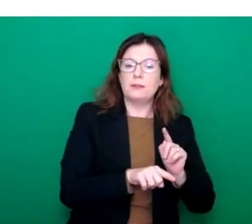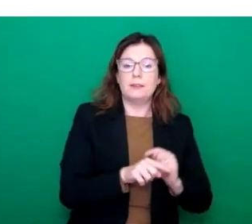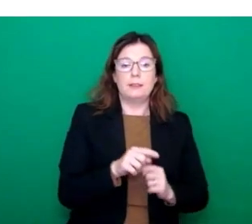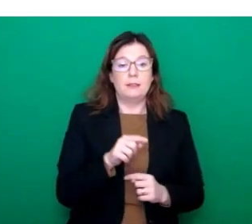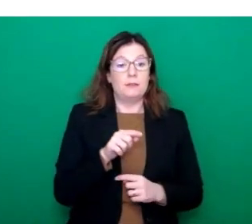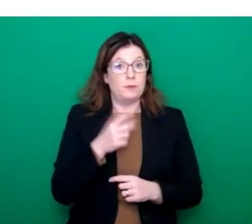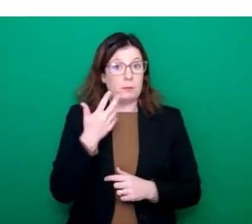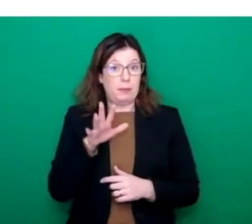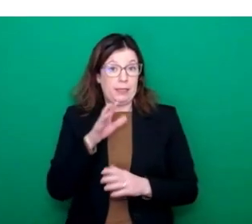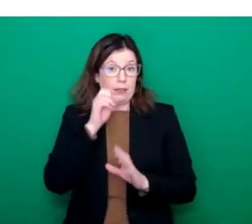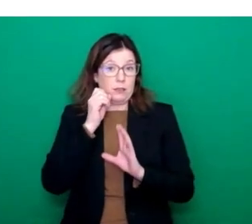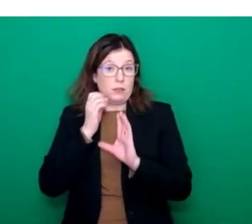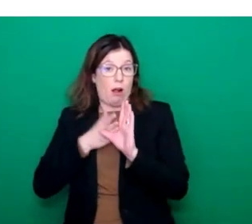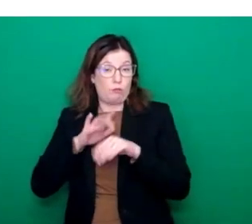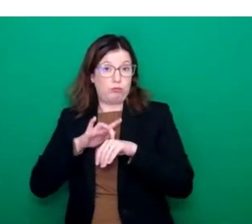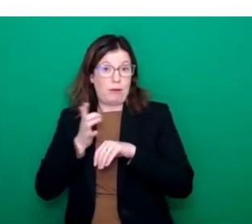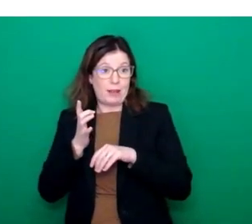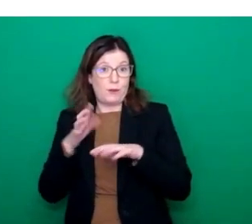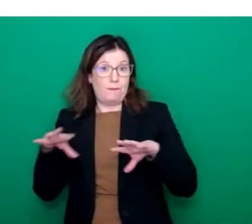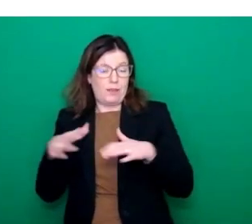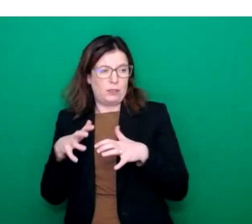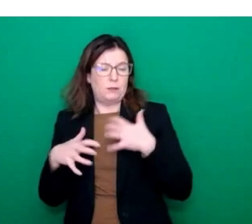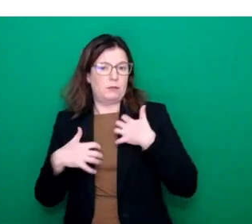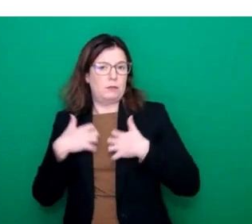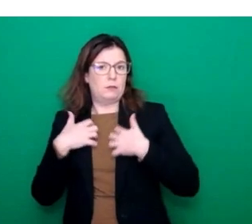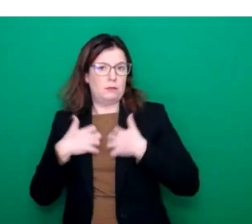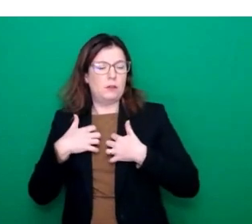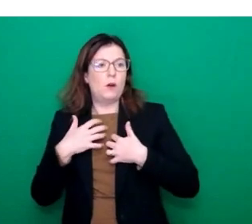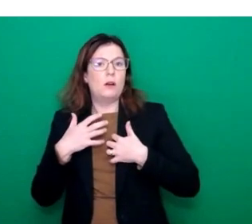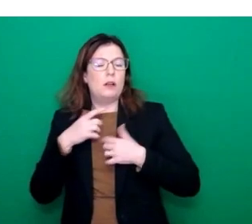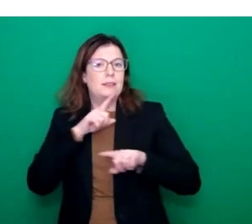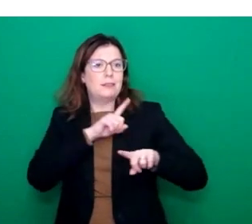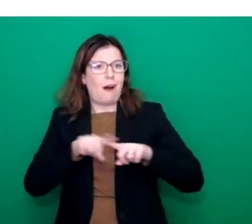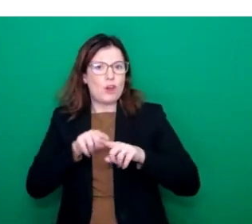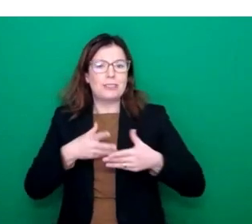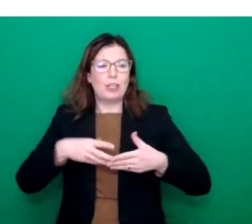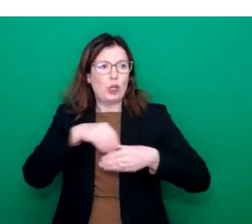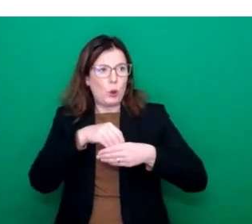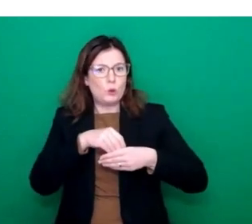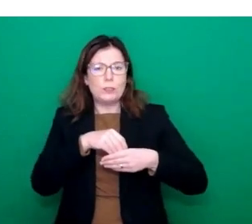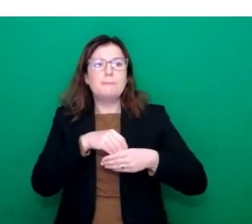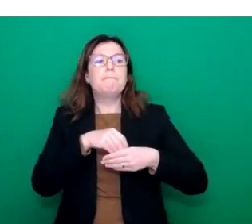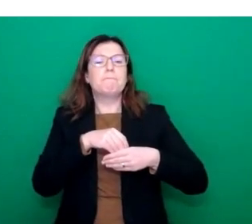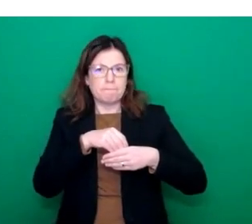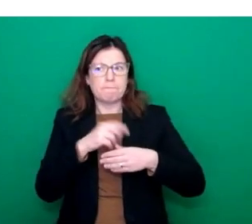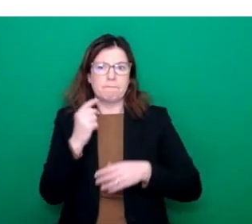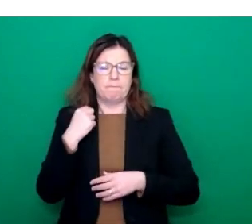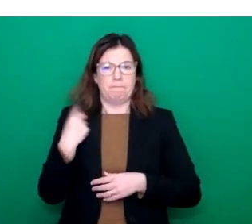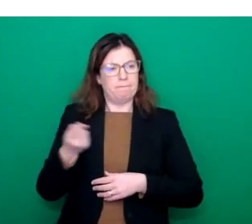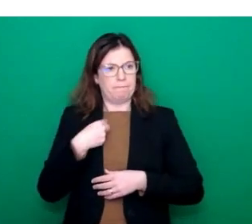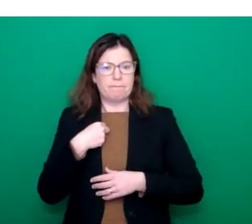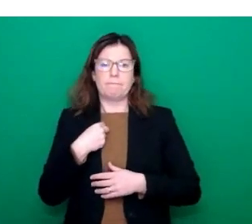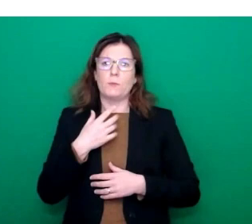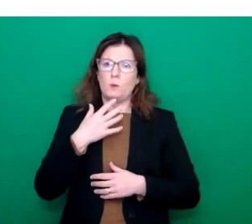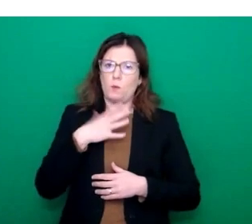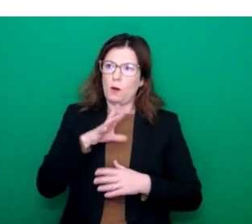interested, psychological professionals and physios who are interested in diversity and inclusion, we set about to explore some of